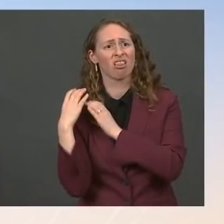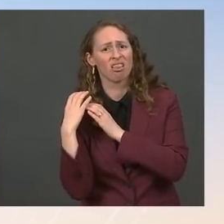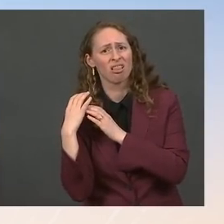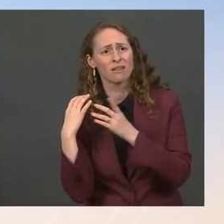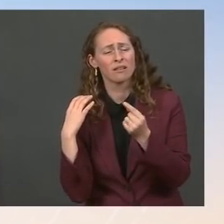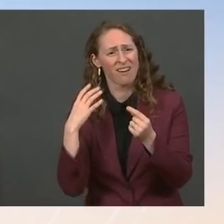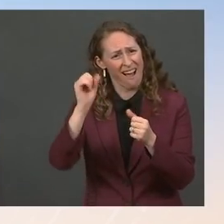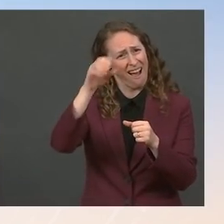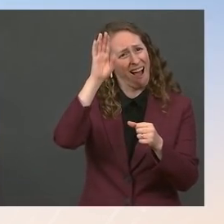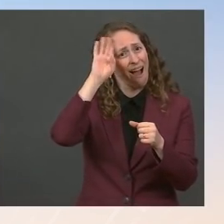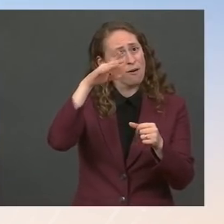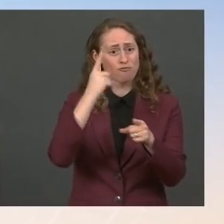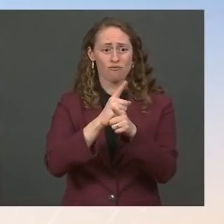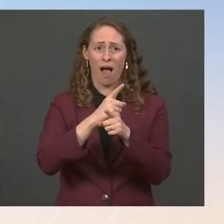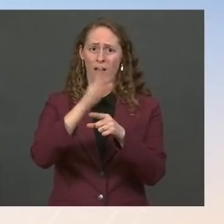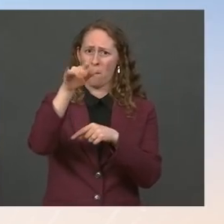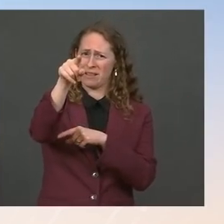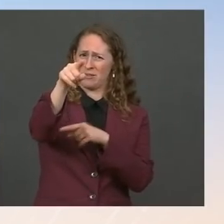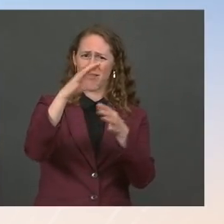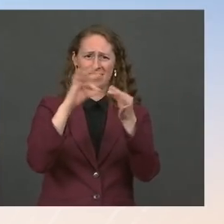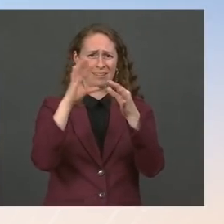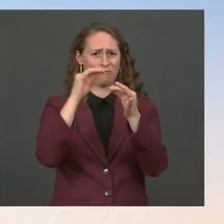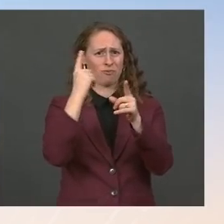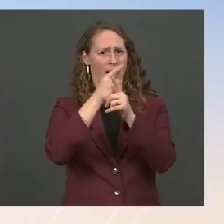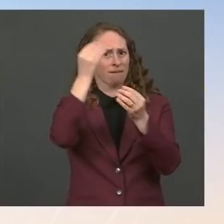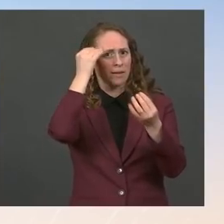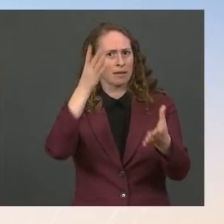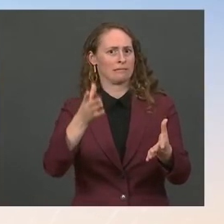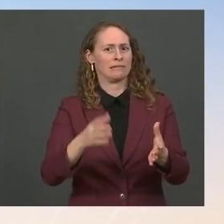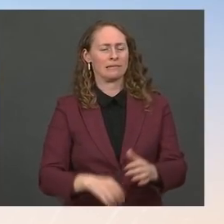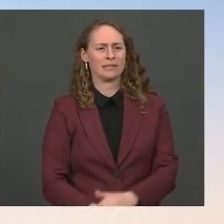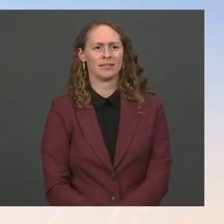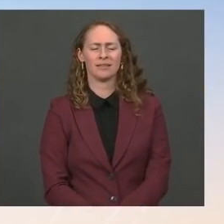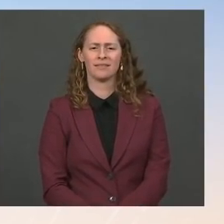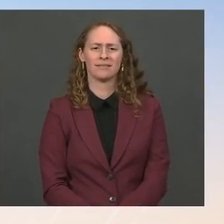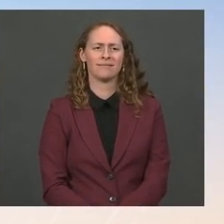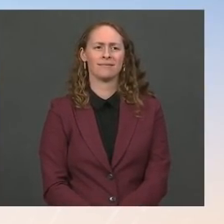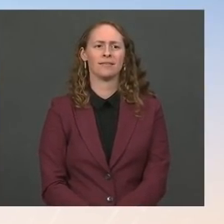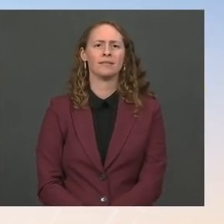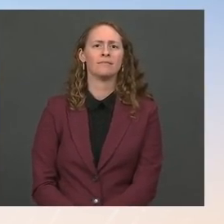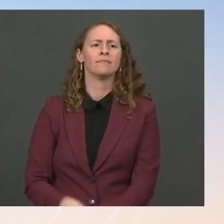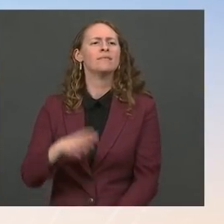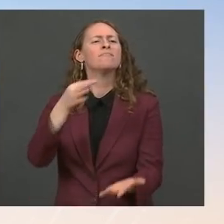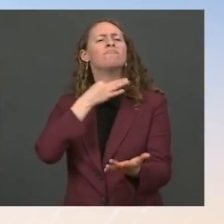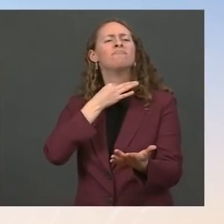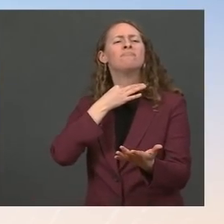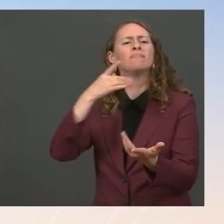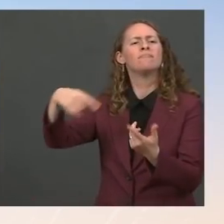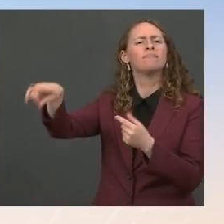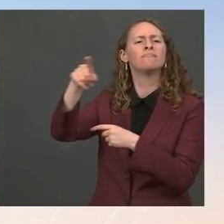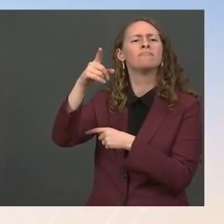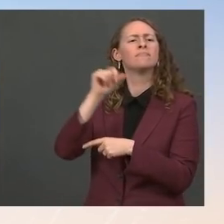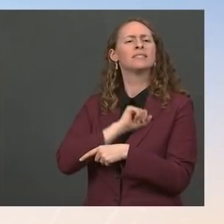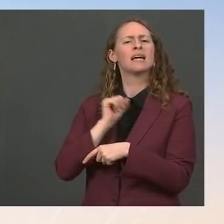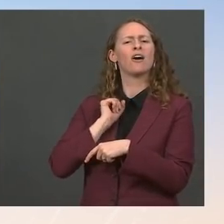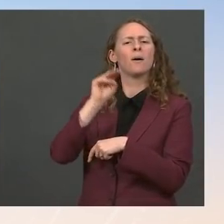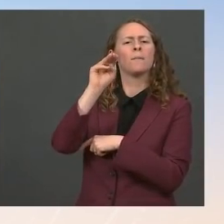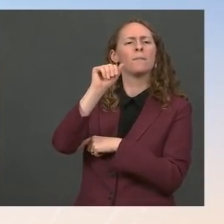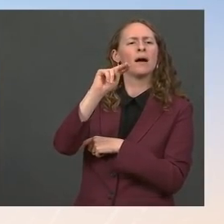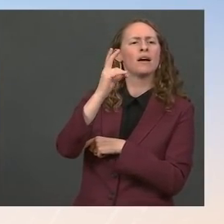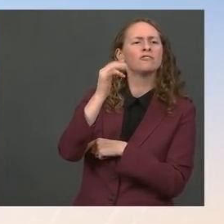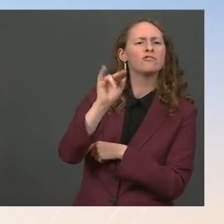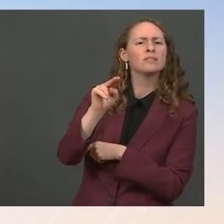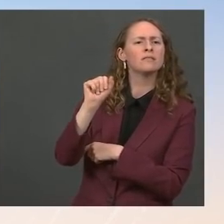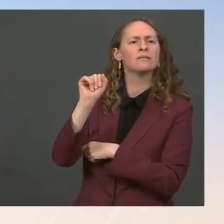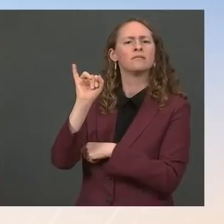accurate information yourself. Go ahead. Just to put a fine point on it, any particular reason why Senators Manchin and Sinema are not involved or included in the afternoon meeting with